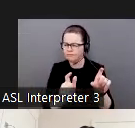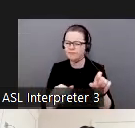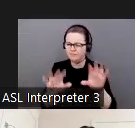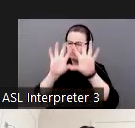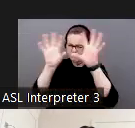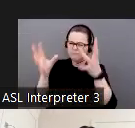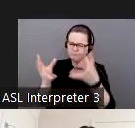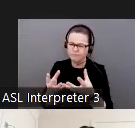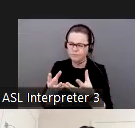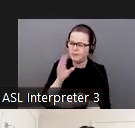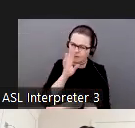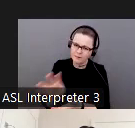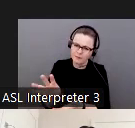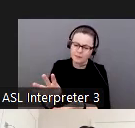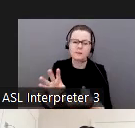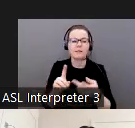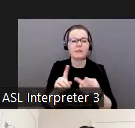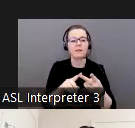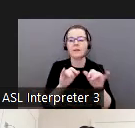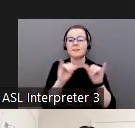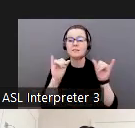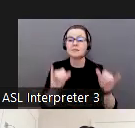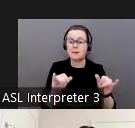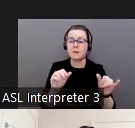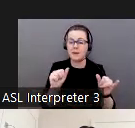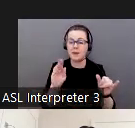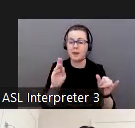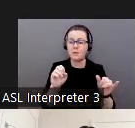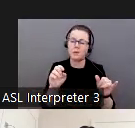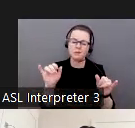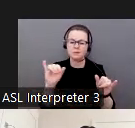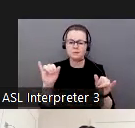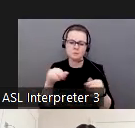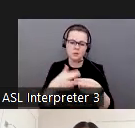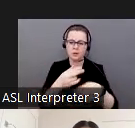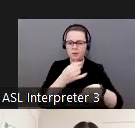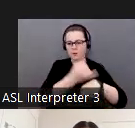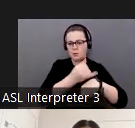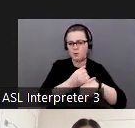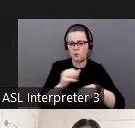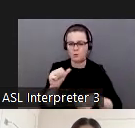as systemic abuse, also known as institutional abuse. Of course,